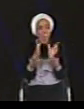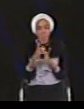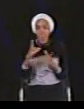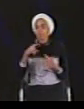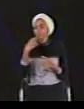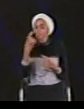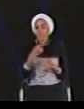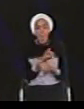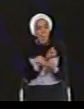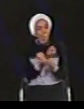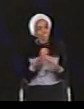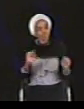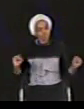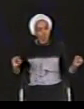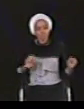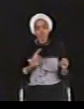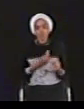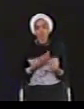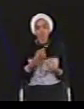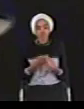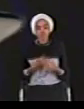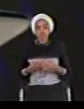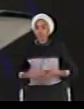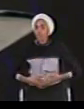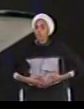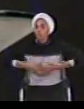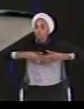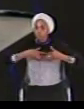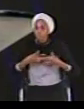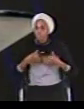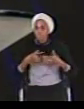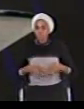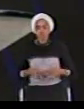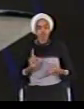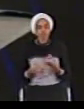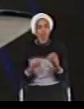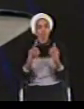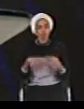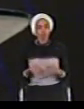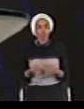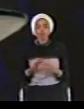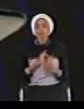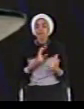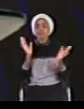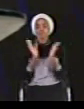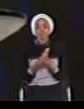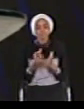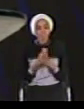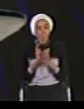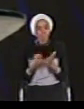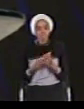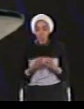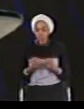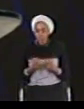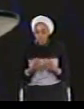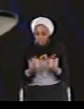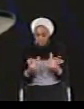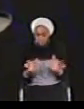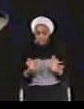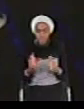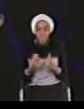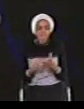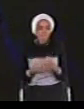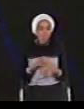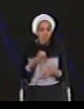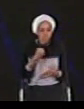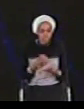delivered us from the wrath to come. I pray that such clear evidence of